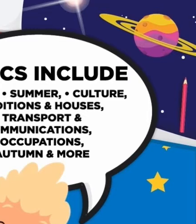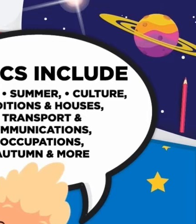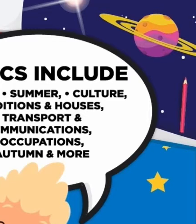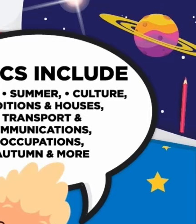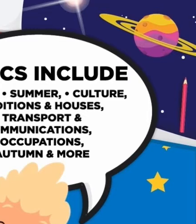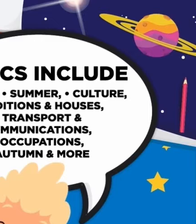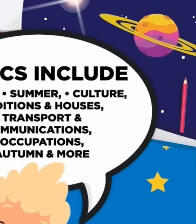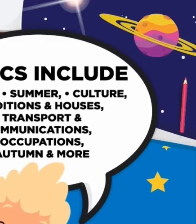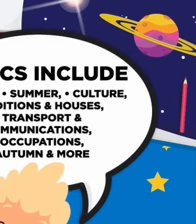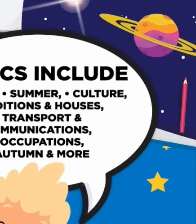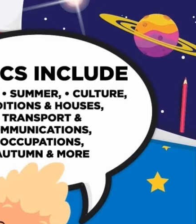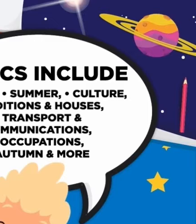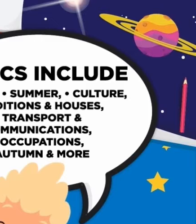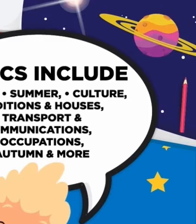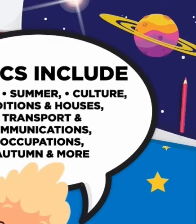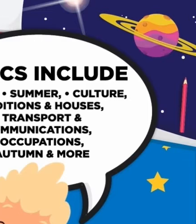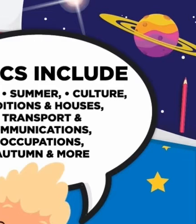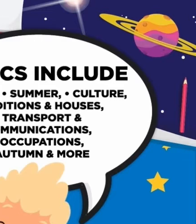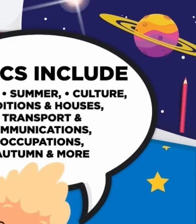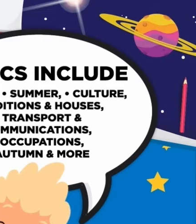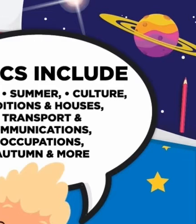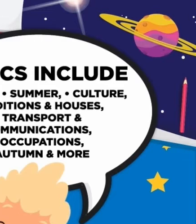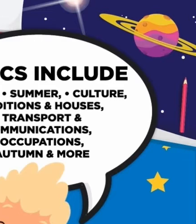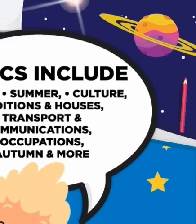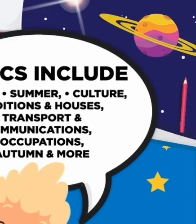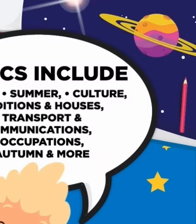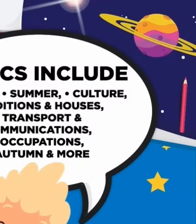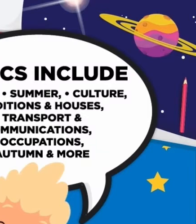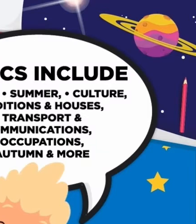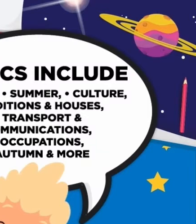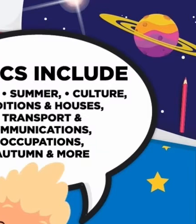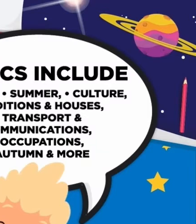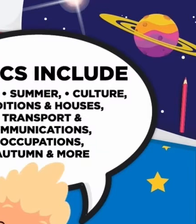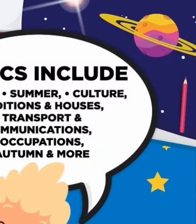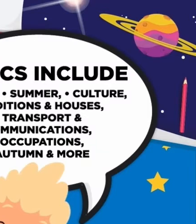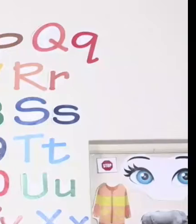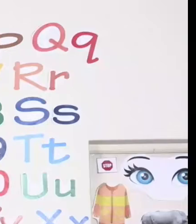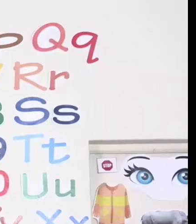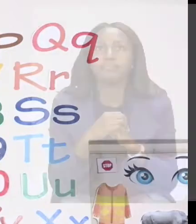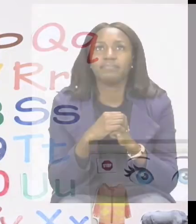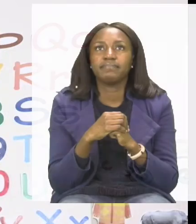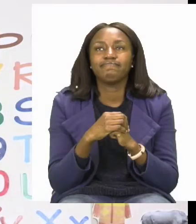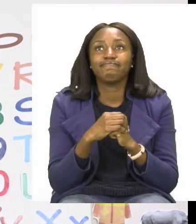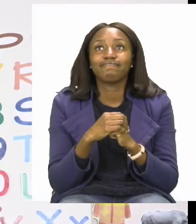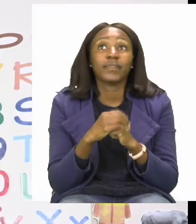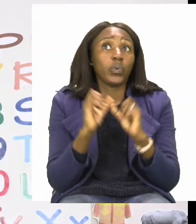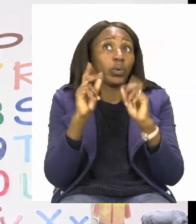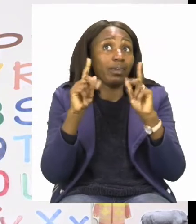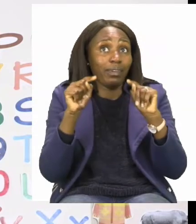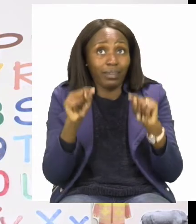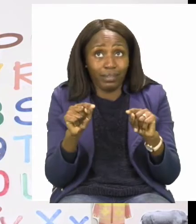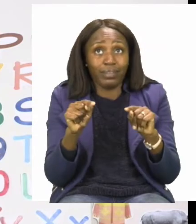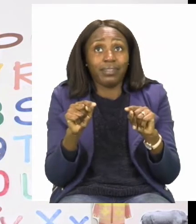occupations, autumn, and more. We distribute countrywide in over 7 different languages. For our lesson now, boys and girls,